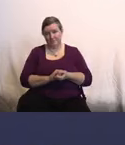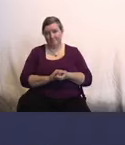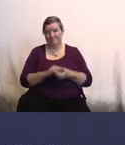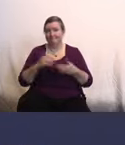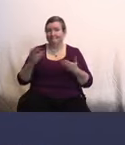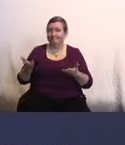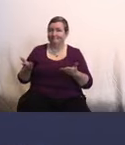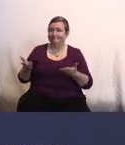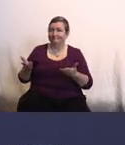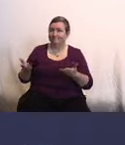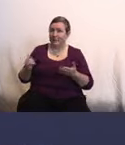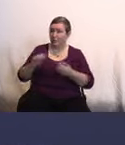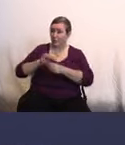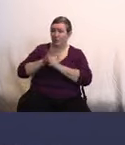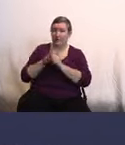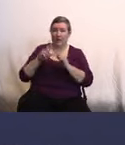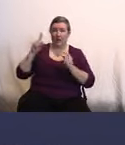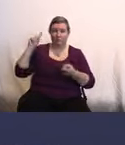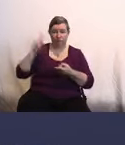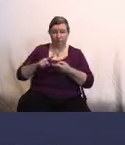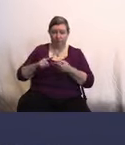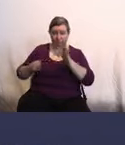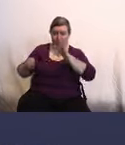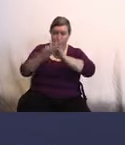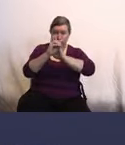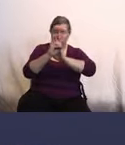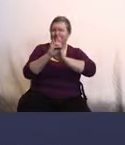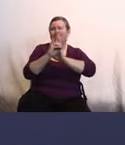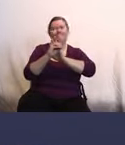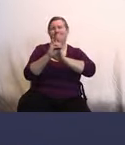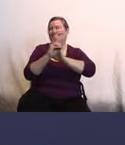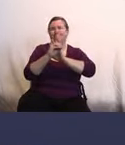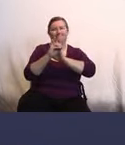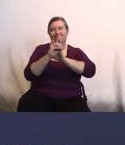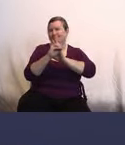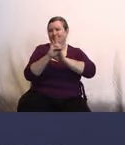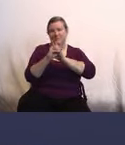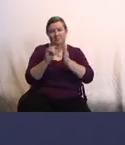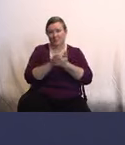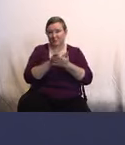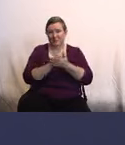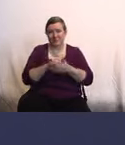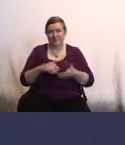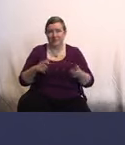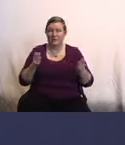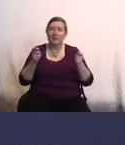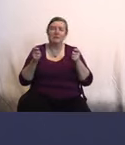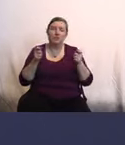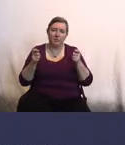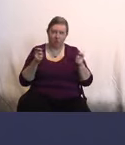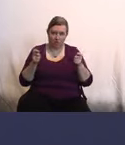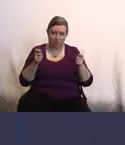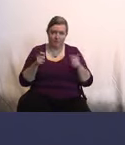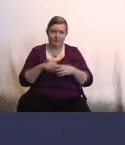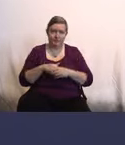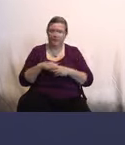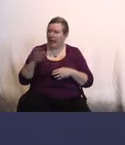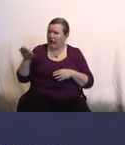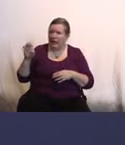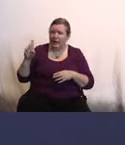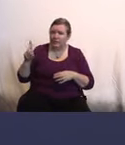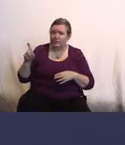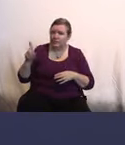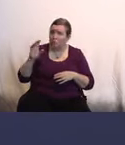moment. We're not trying to overshoot it or undershoot it. And by the way, Ed, I assume it's